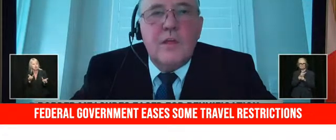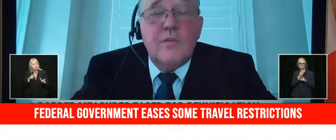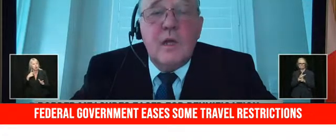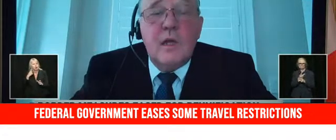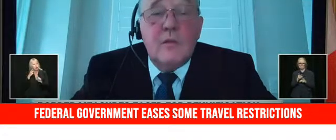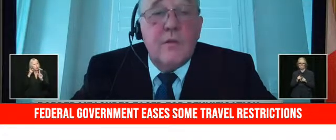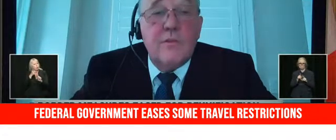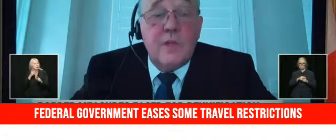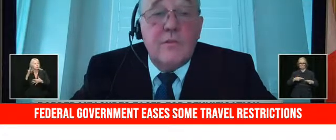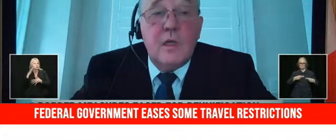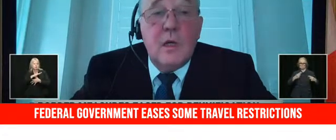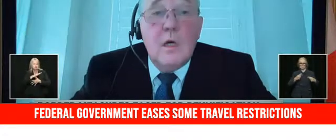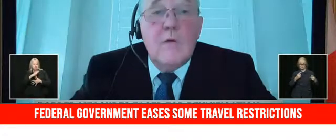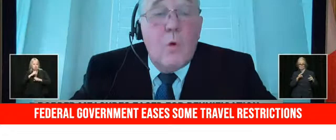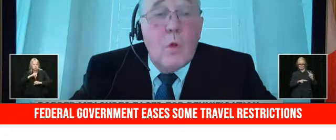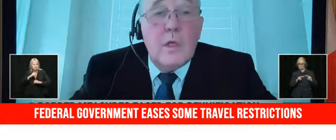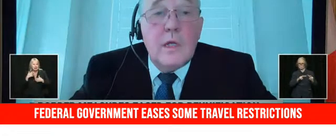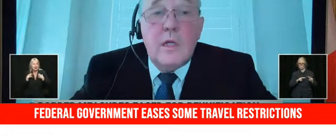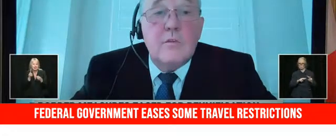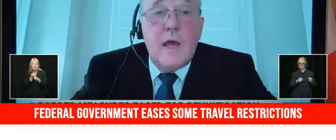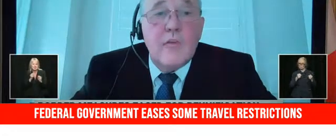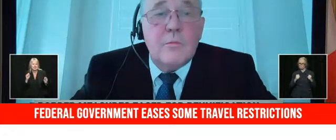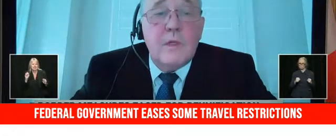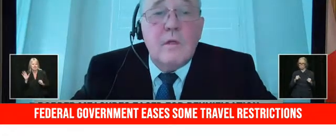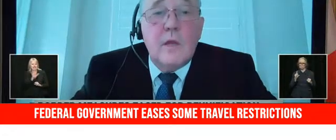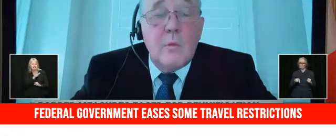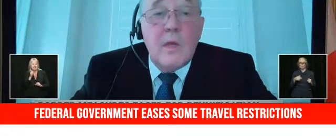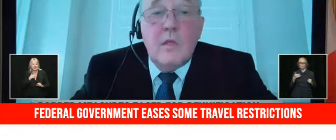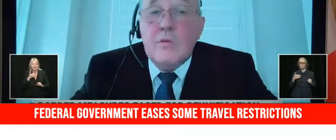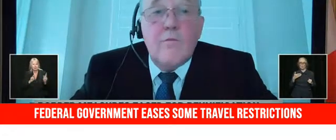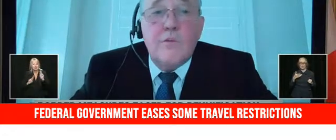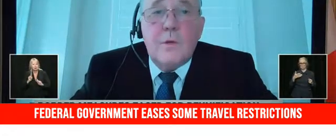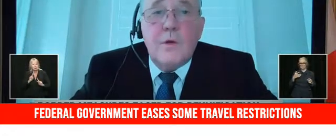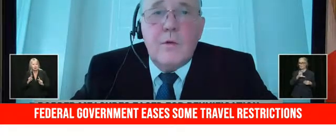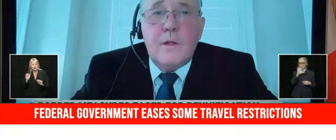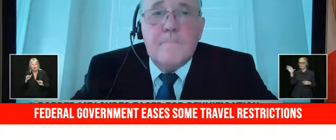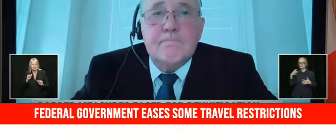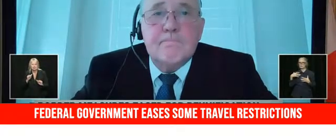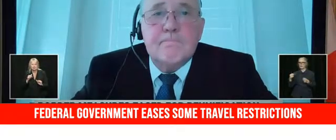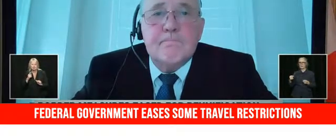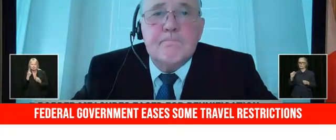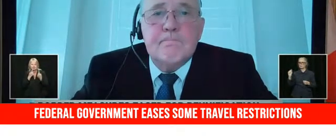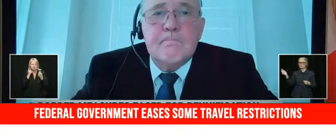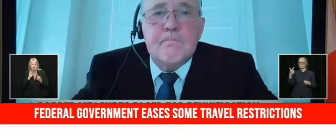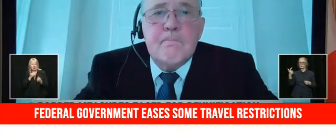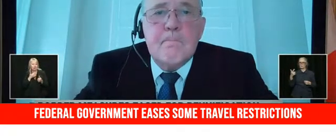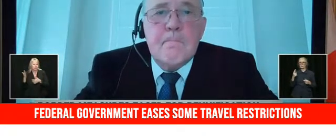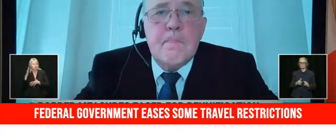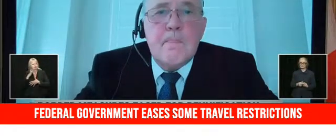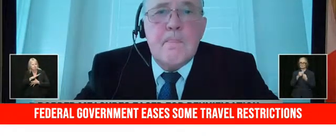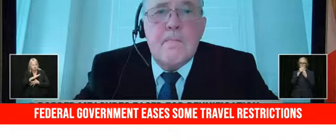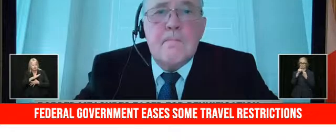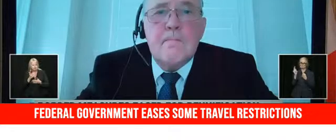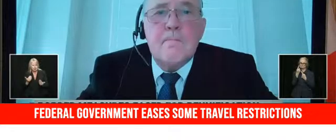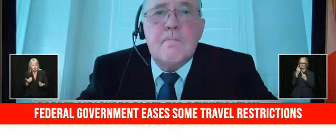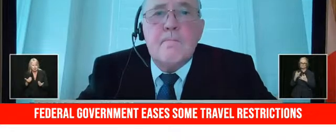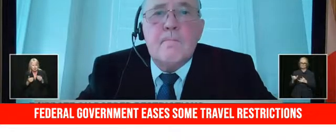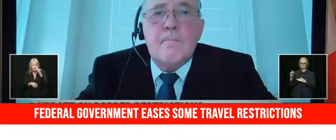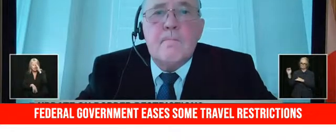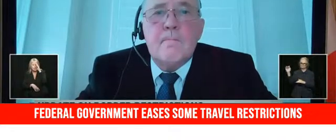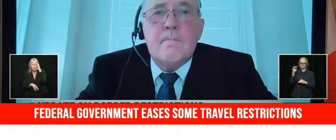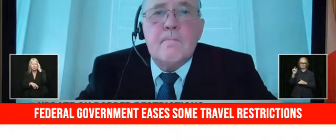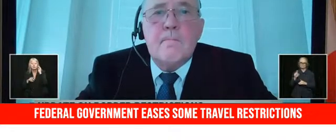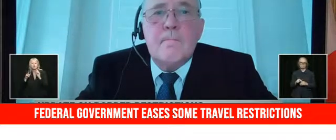the health and safety of all Canadians has to be and remains our first priority. We'll now go to the